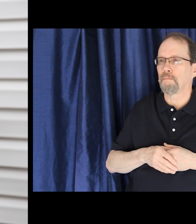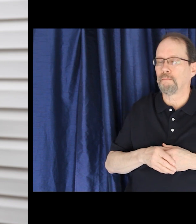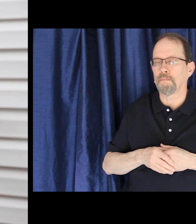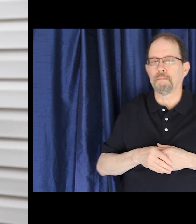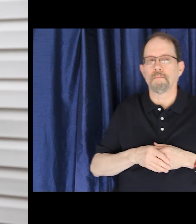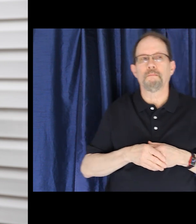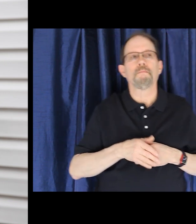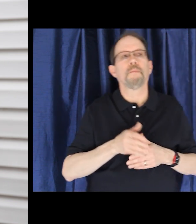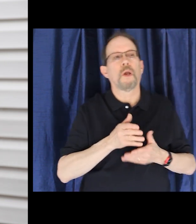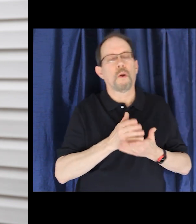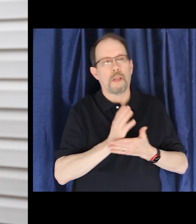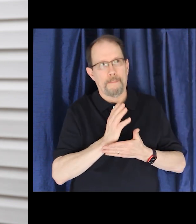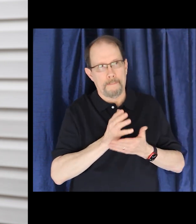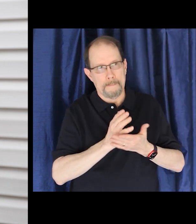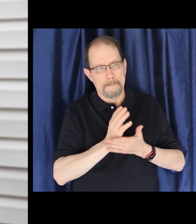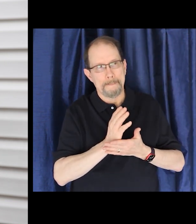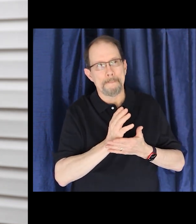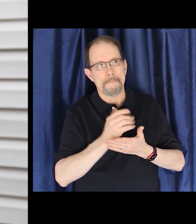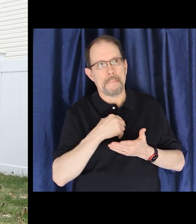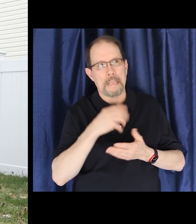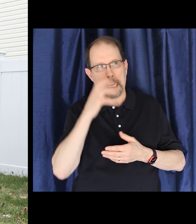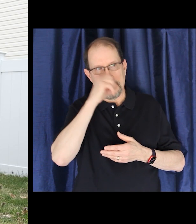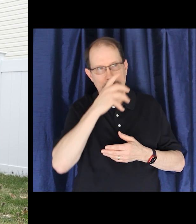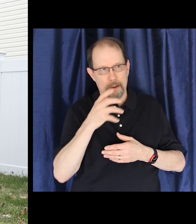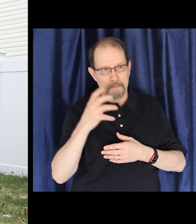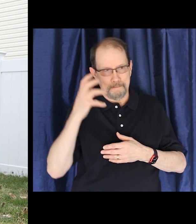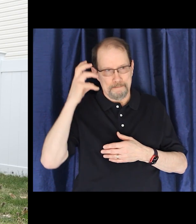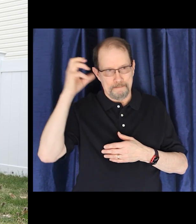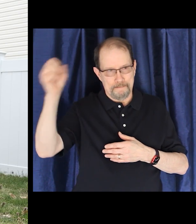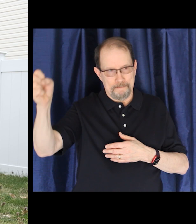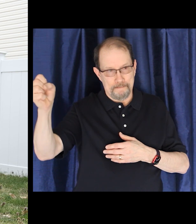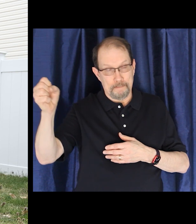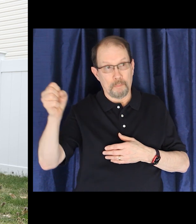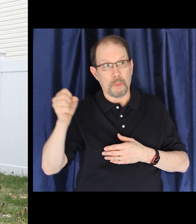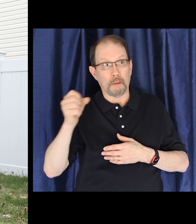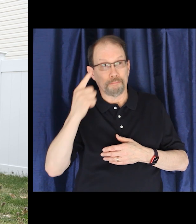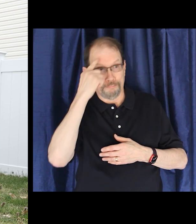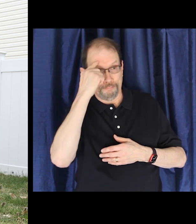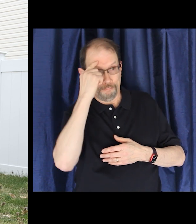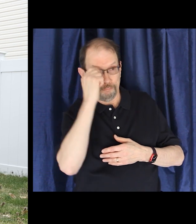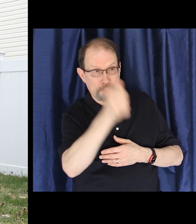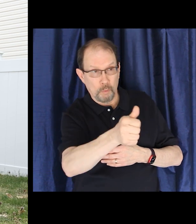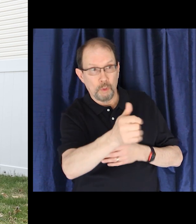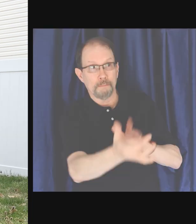Alright then, I guess I'll head out I'll leave it up to you to reach out when you want to do something